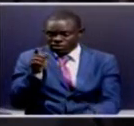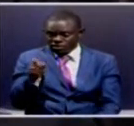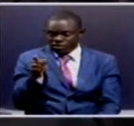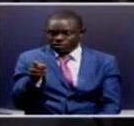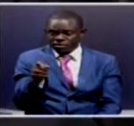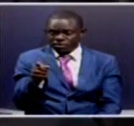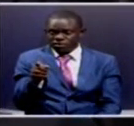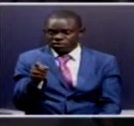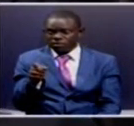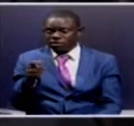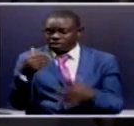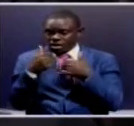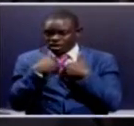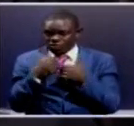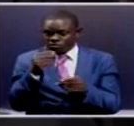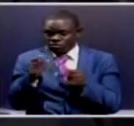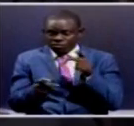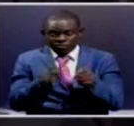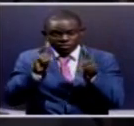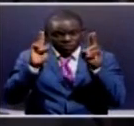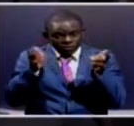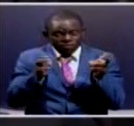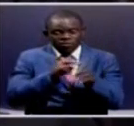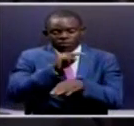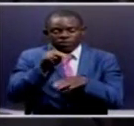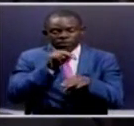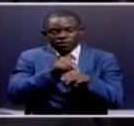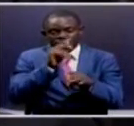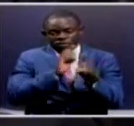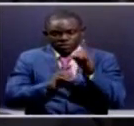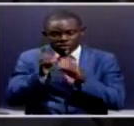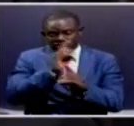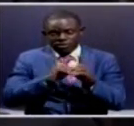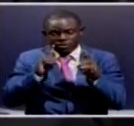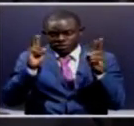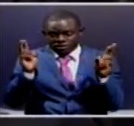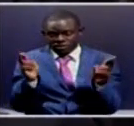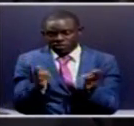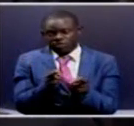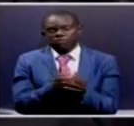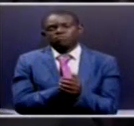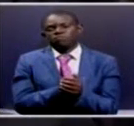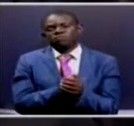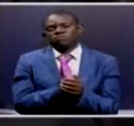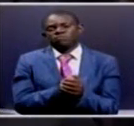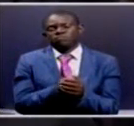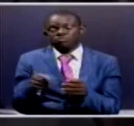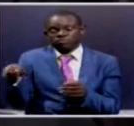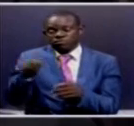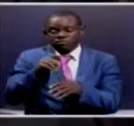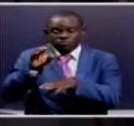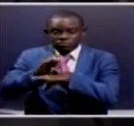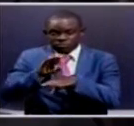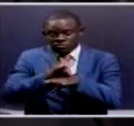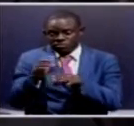the reconciliation. When we met them as the Rainbow Party, they brought up that issue.